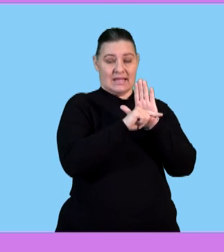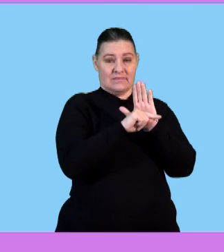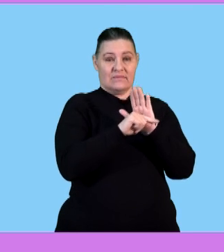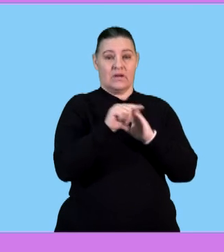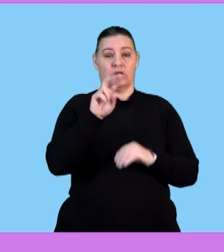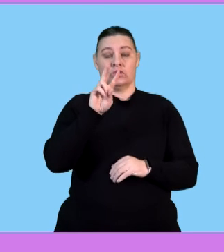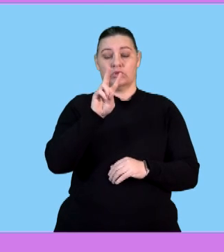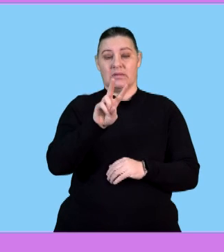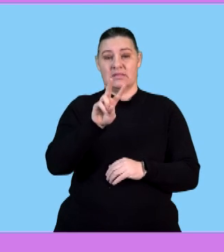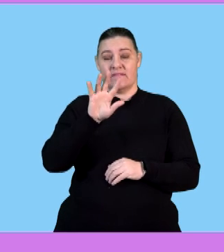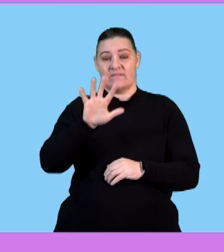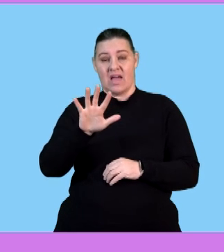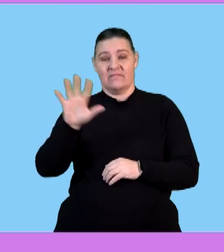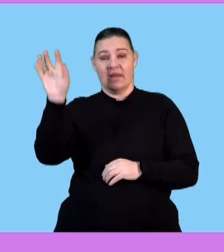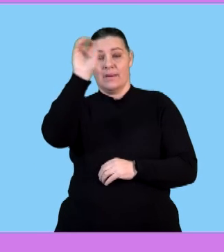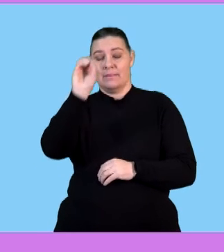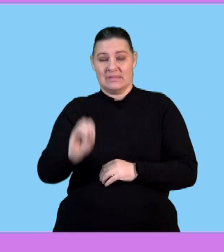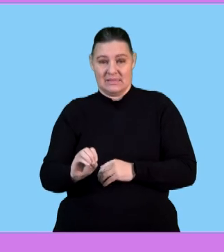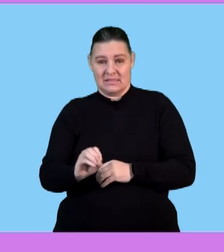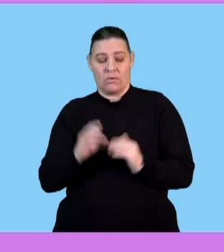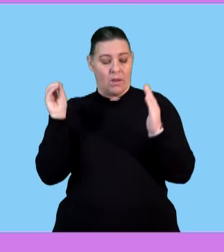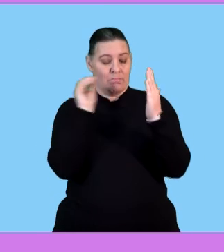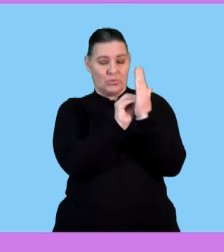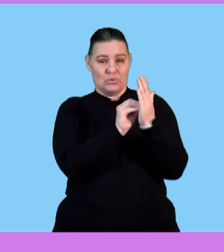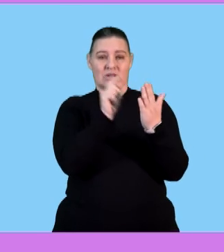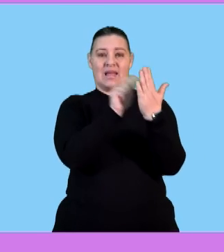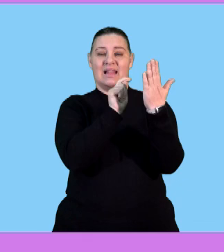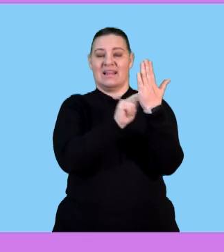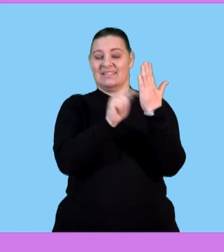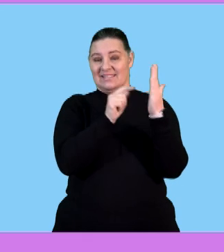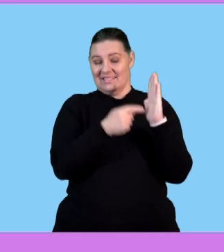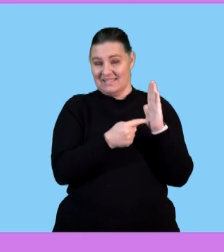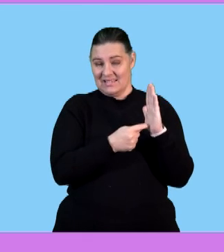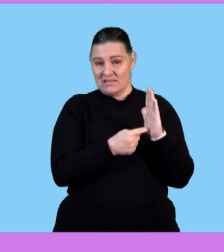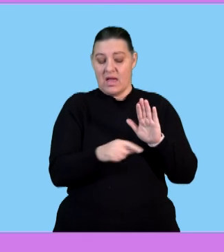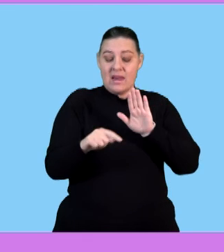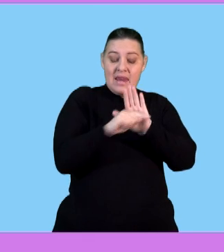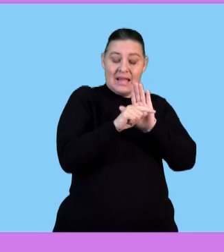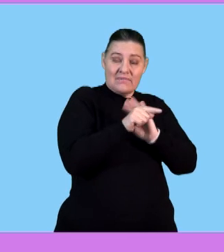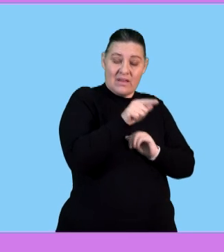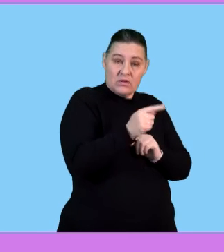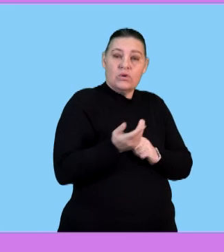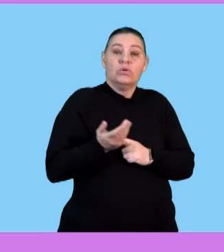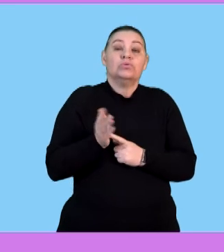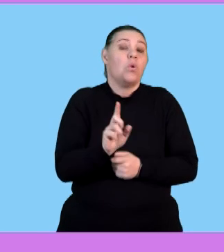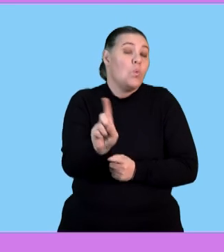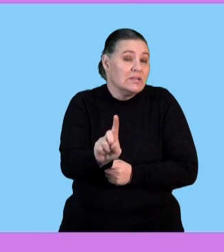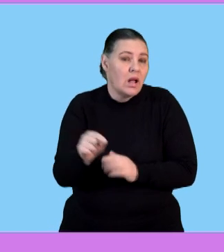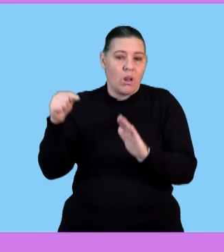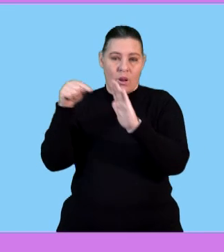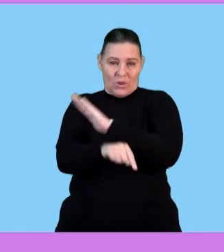25%. That's what happens when you plug it into your calculator. Remember, the negative sign here is to show that it is